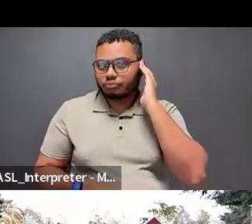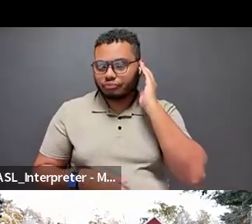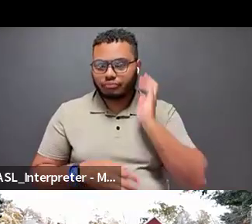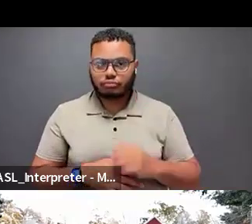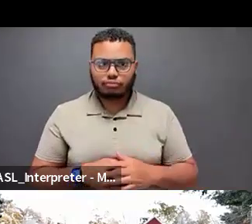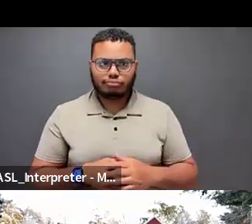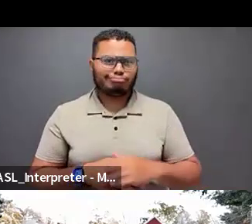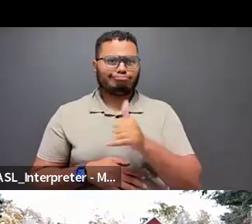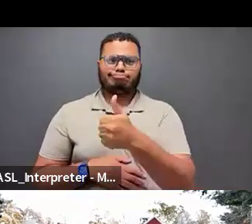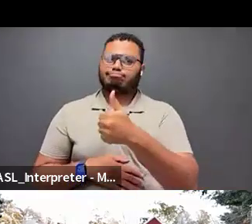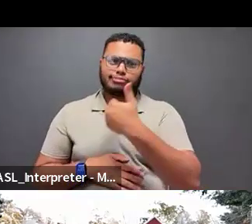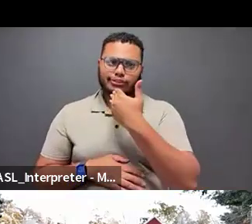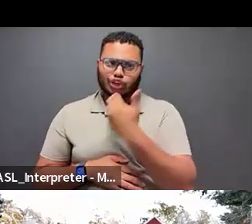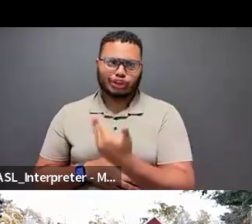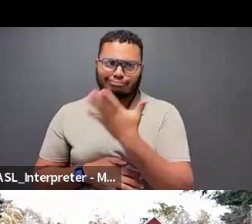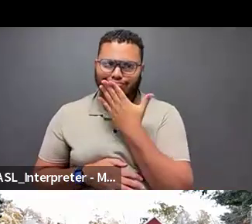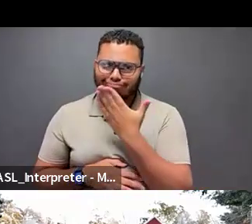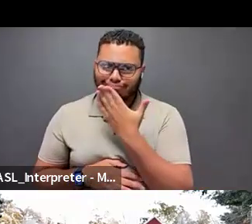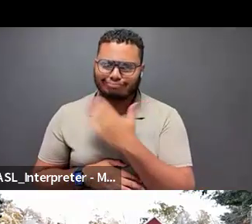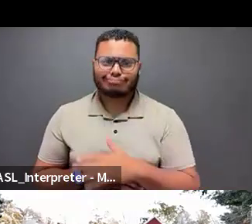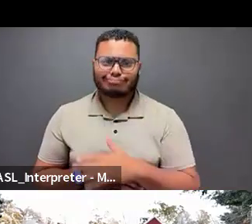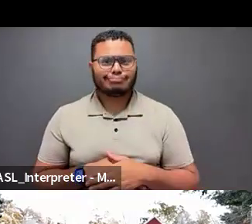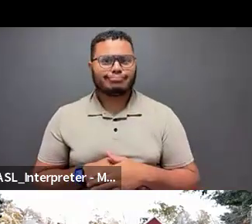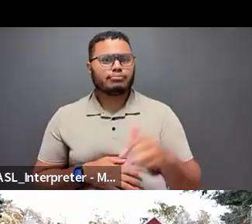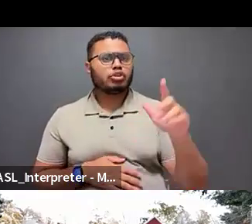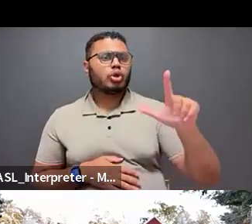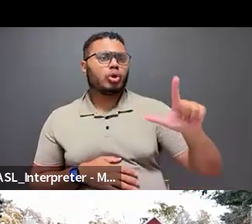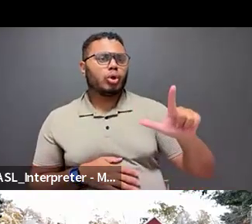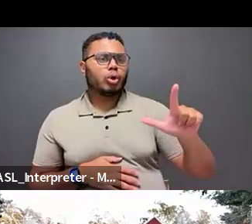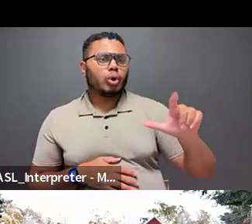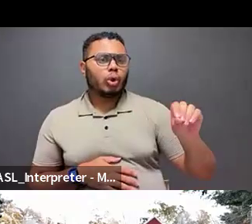A very good one, thank you. Then Louise.